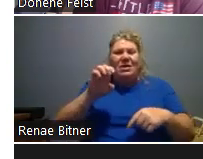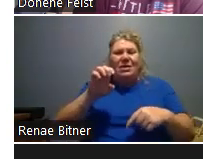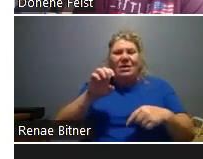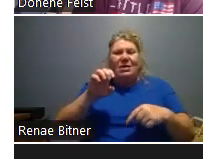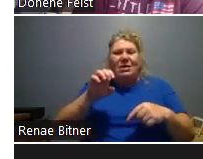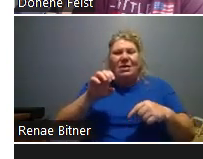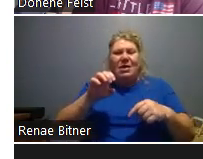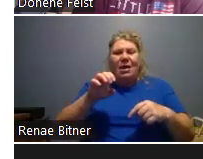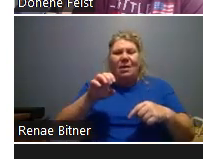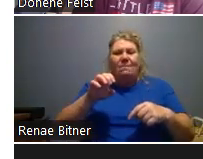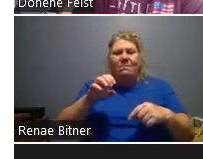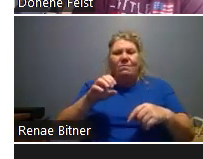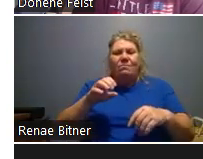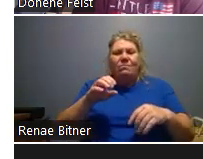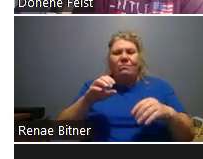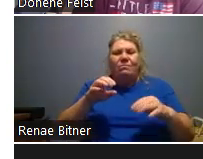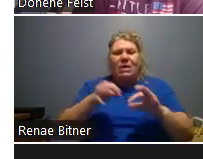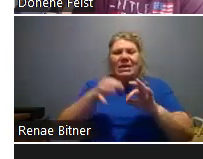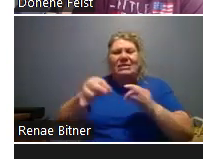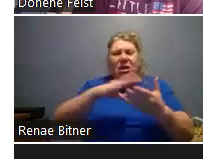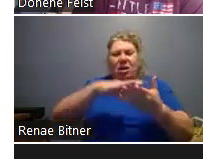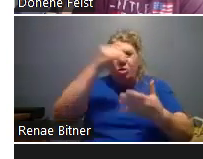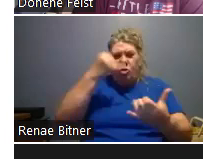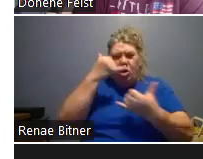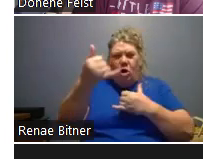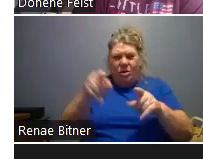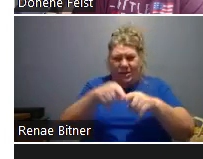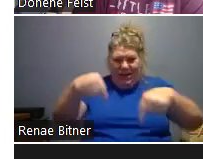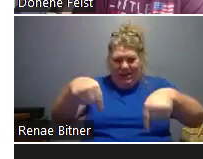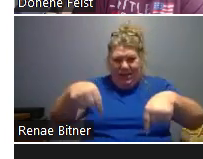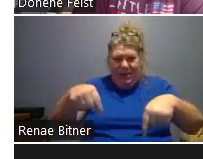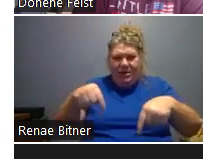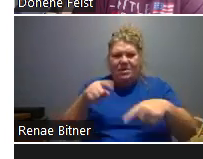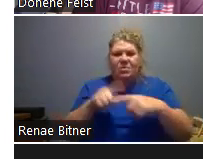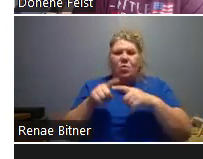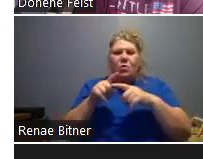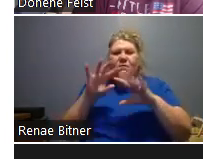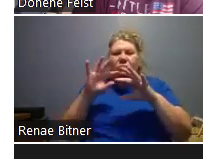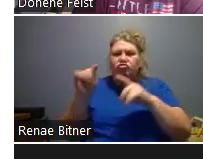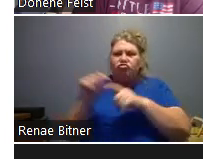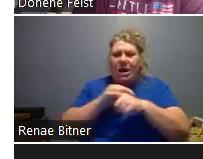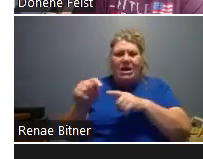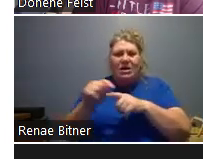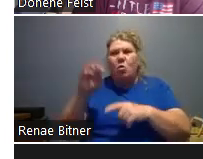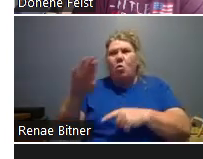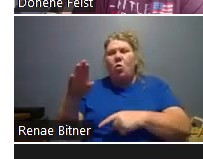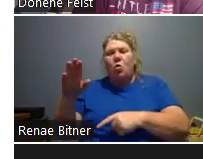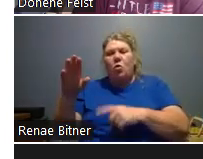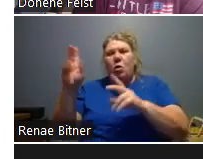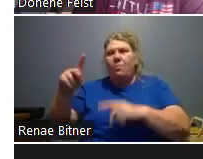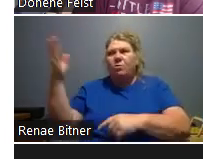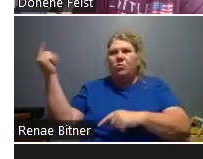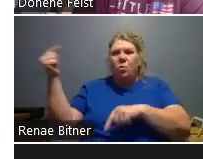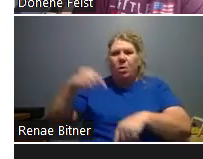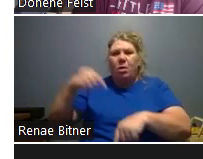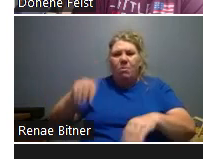Medicaid or some of the different agencies that are out there will come and do an extended learning call